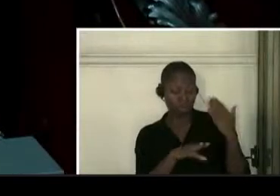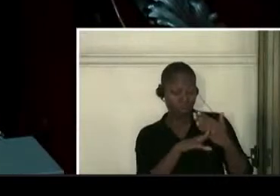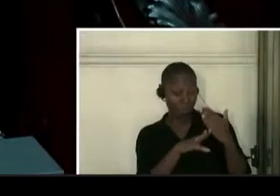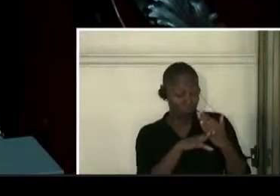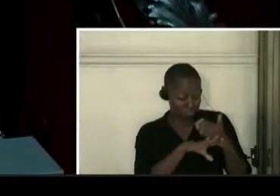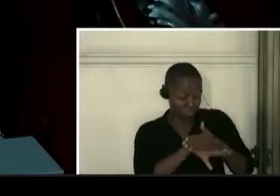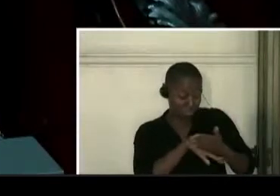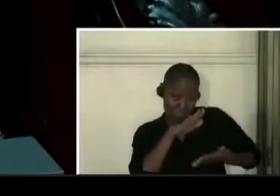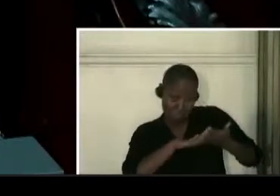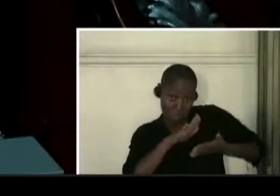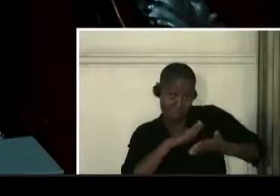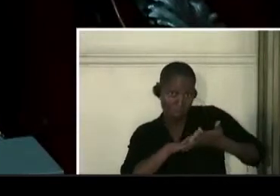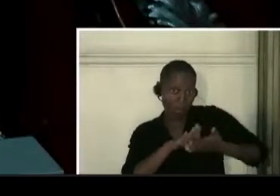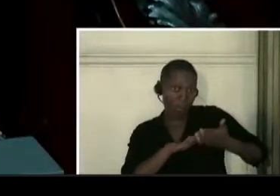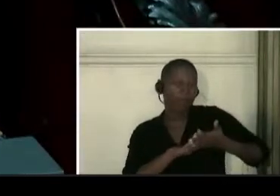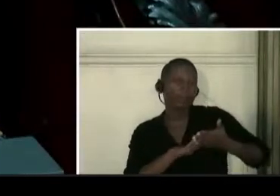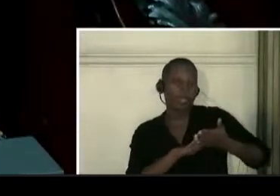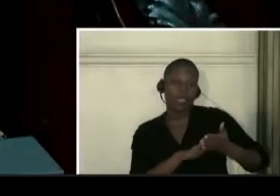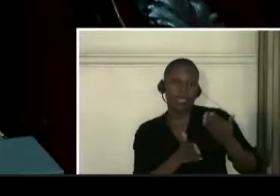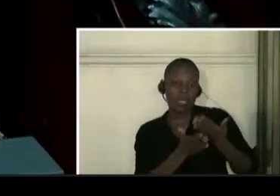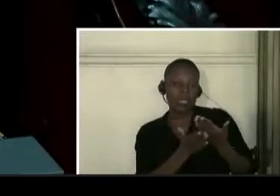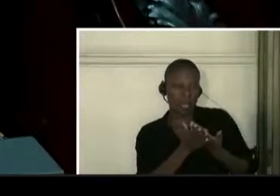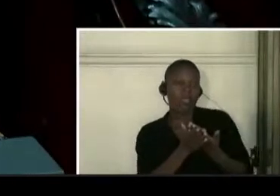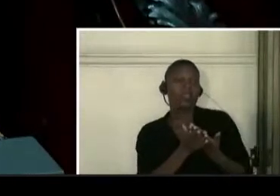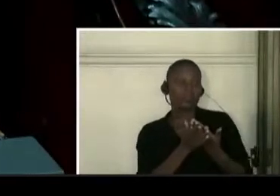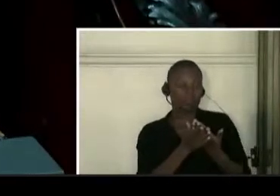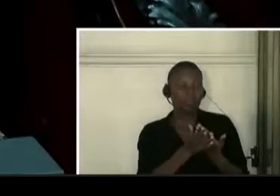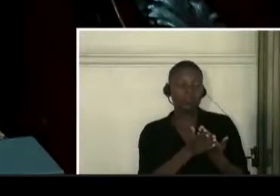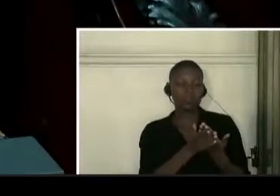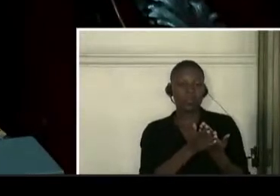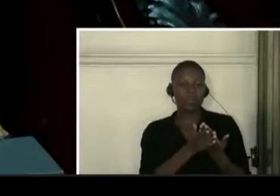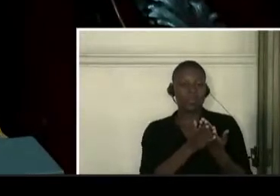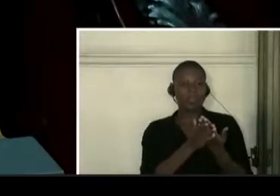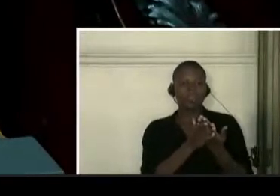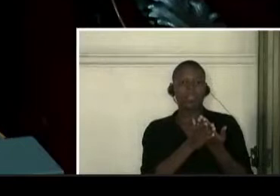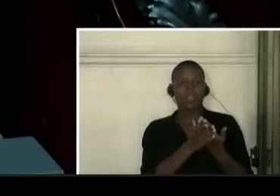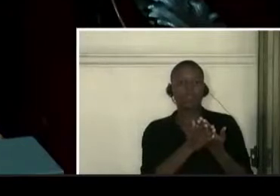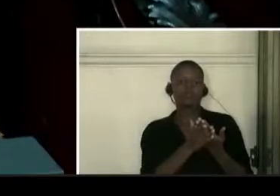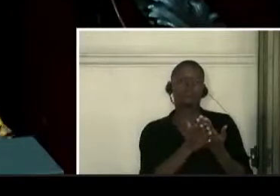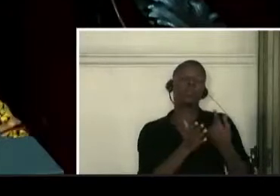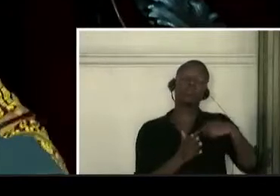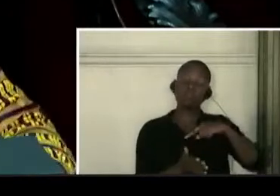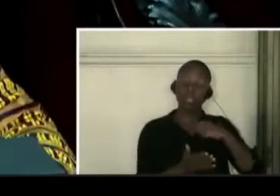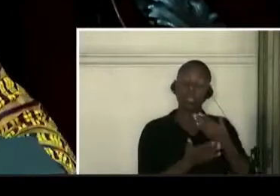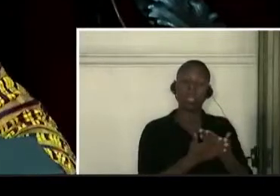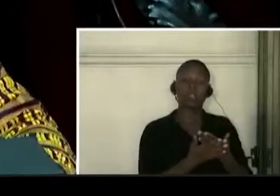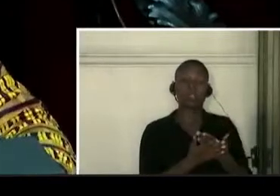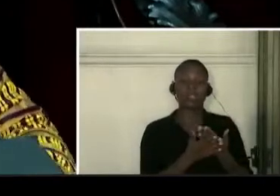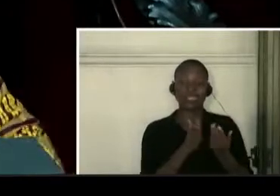kakhulu ekutheni lezigigaba esibhekene nazo sikwazi ukudlula kuzo kalula.